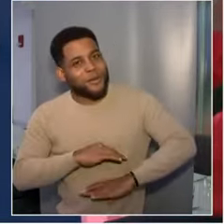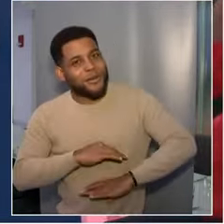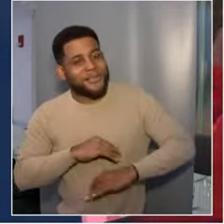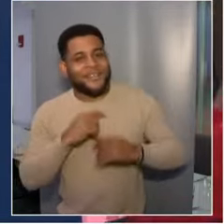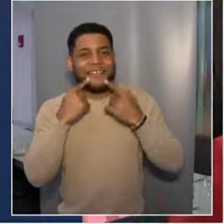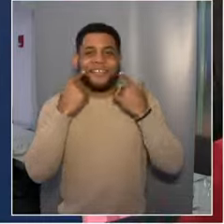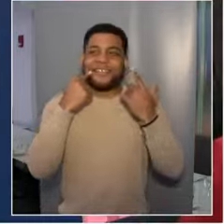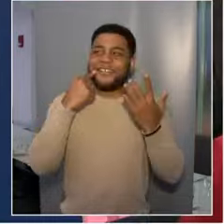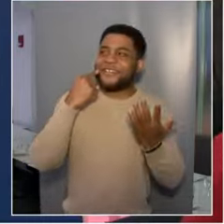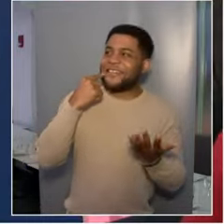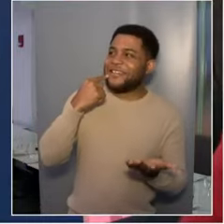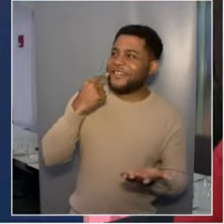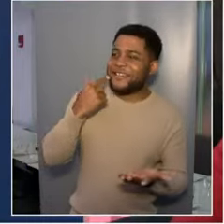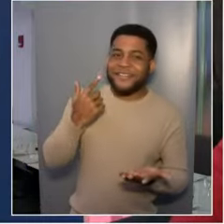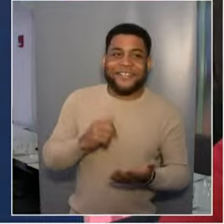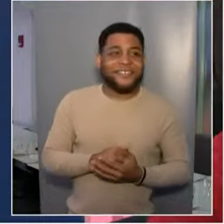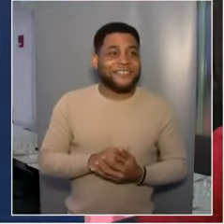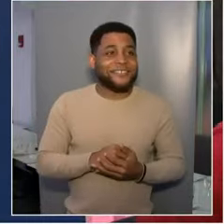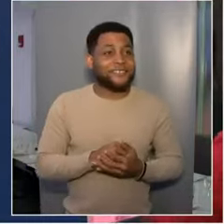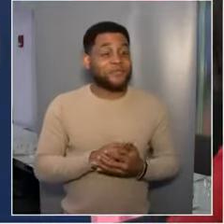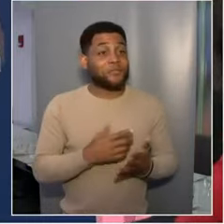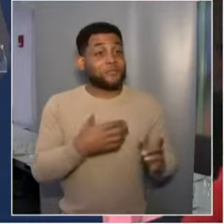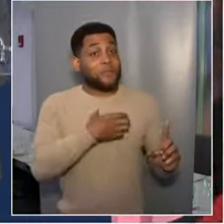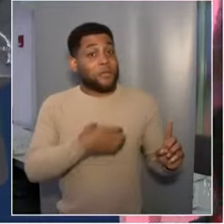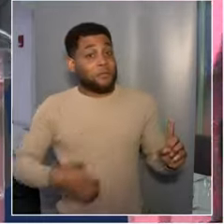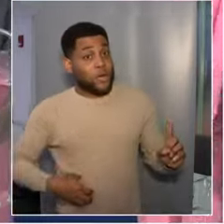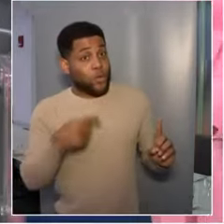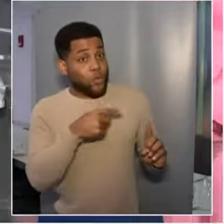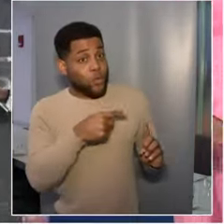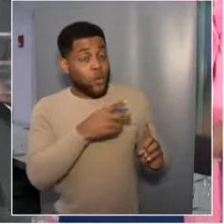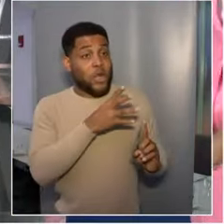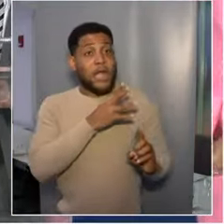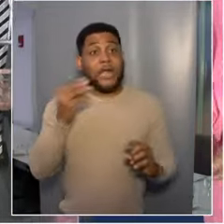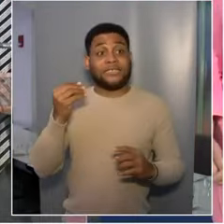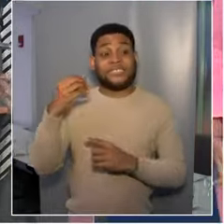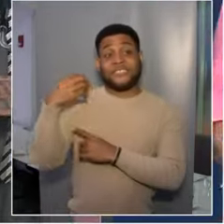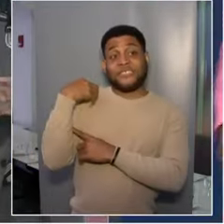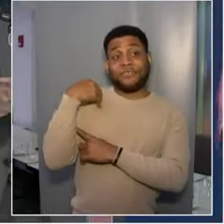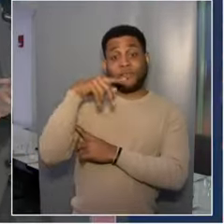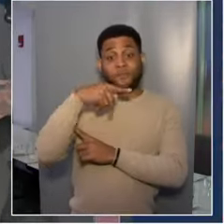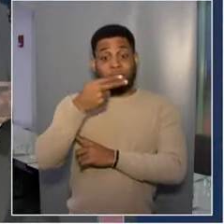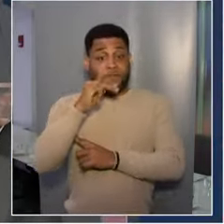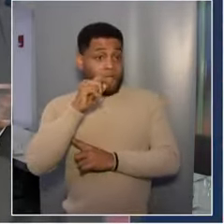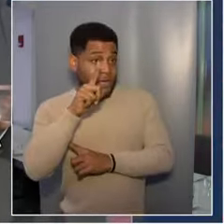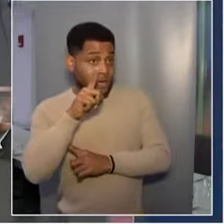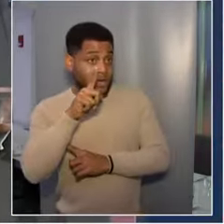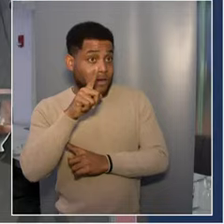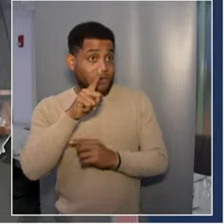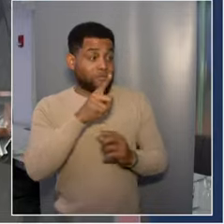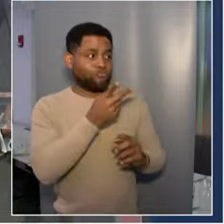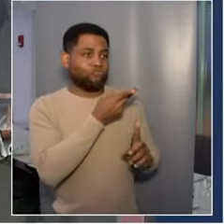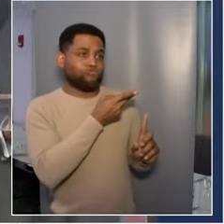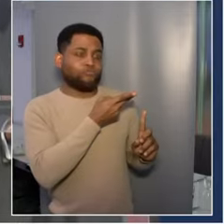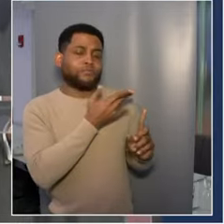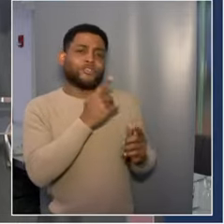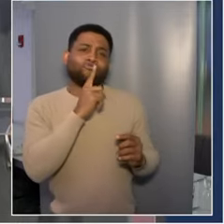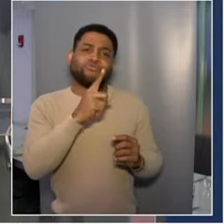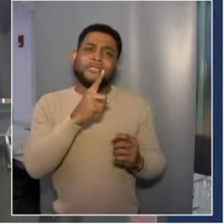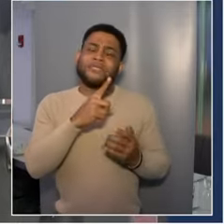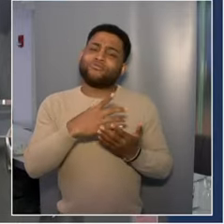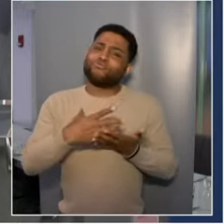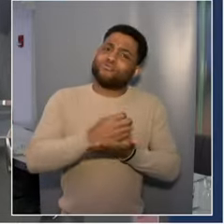The mayor and Phil deserve all the credit. I had a difficult conversation with them